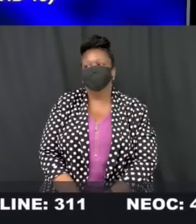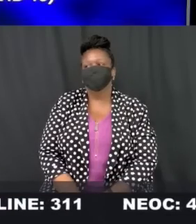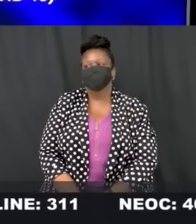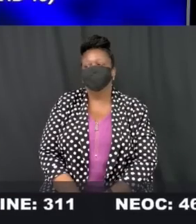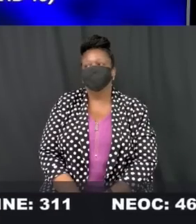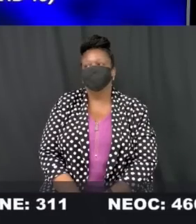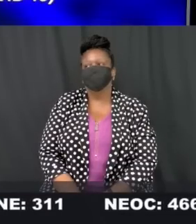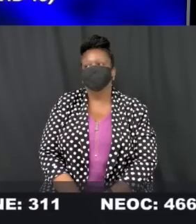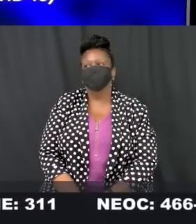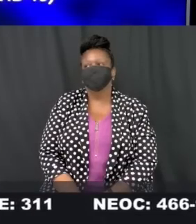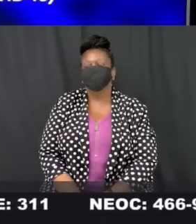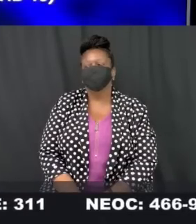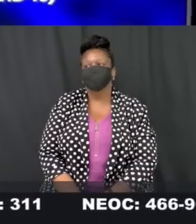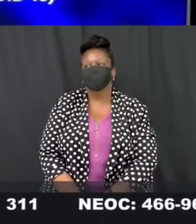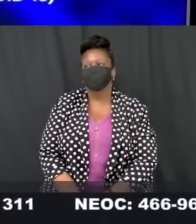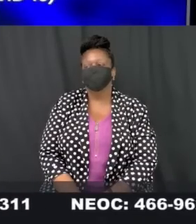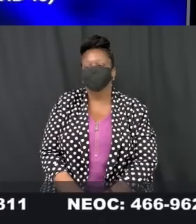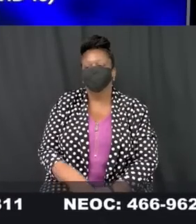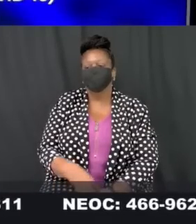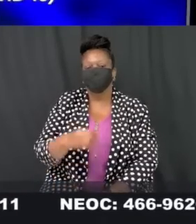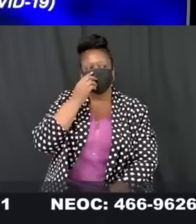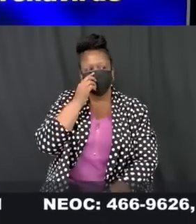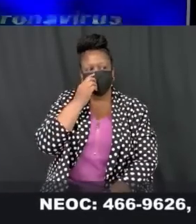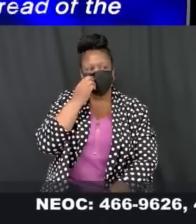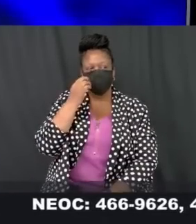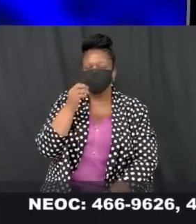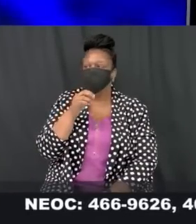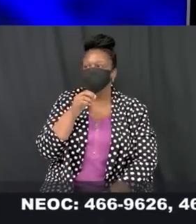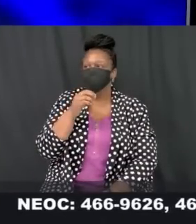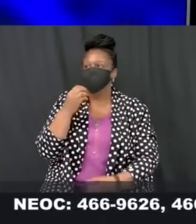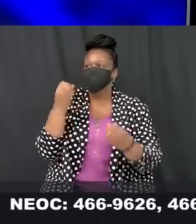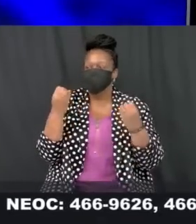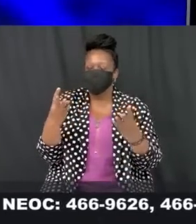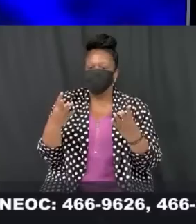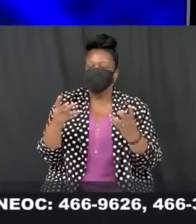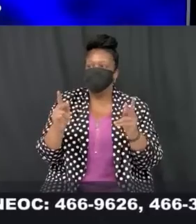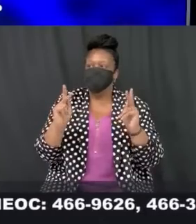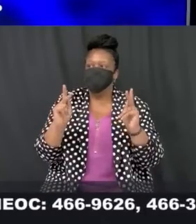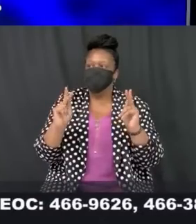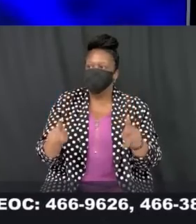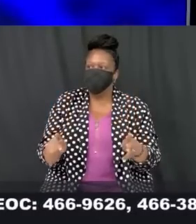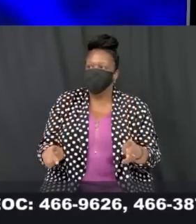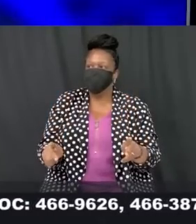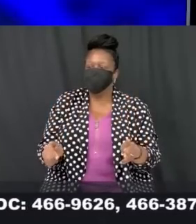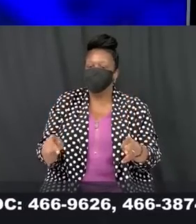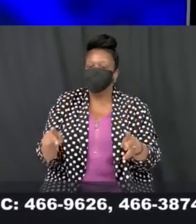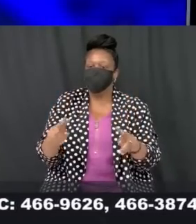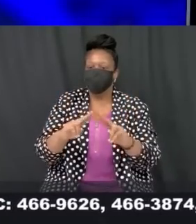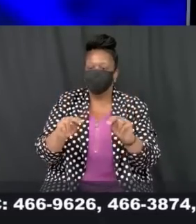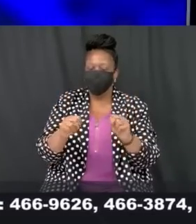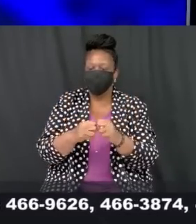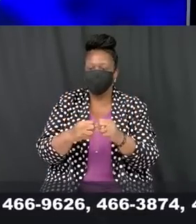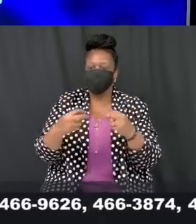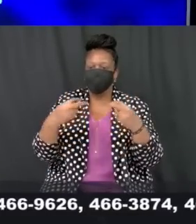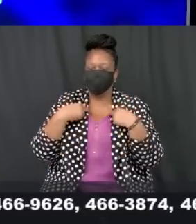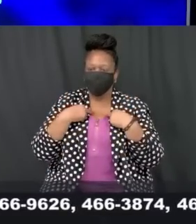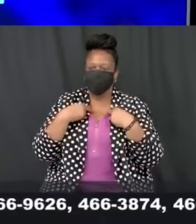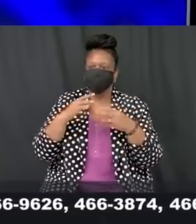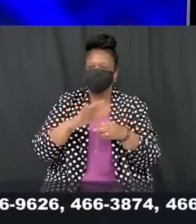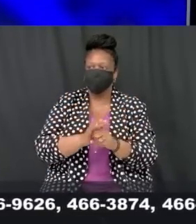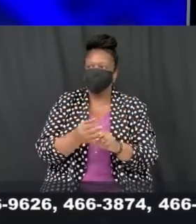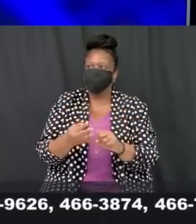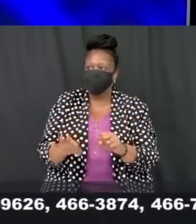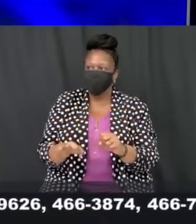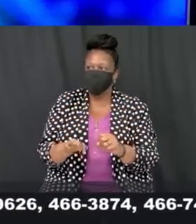Good questions, Mr. Williams. So many active cases are in Nevis. What I can say